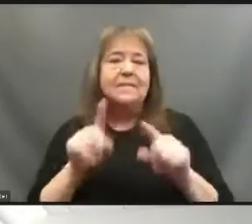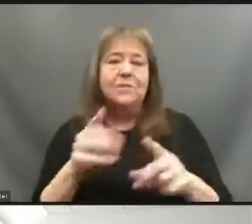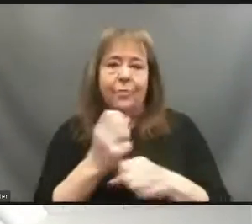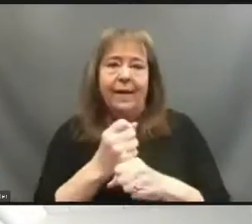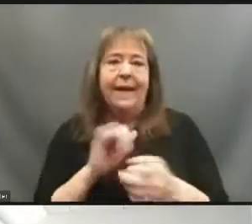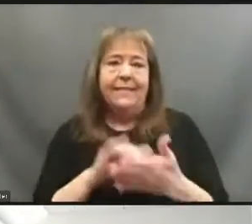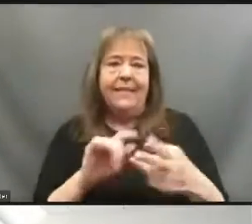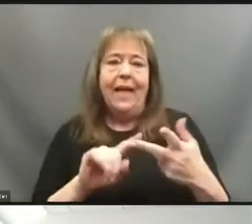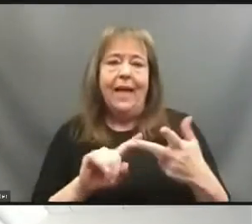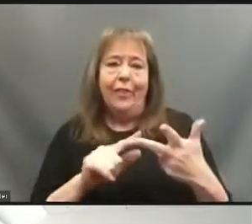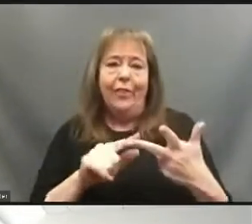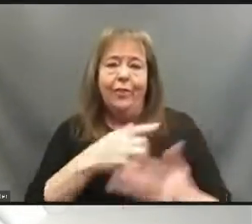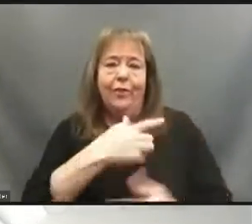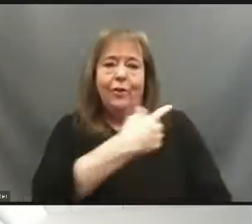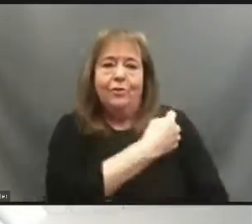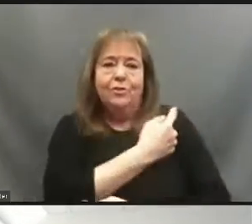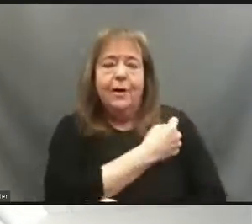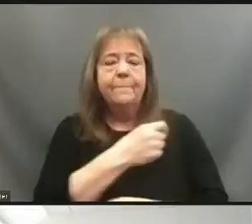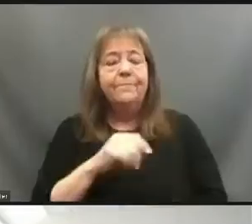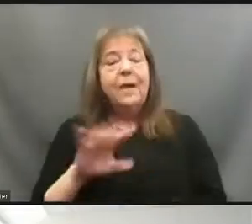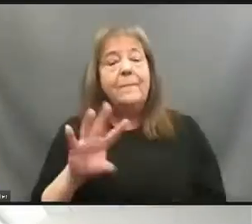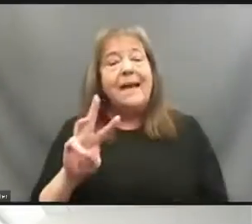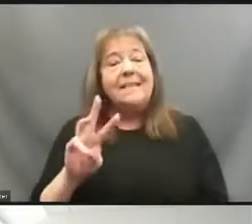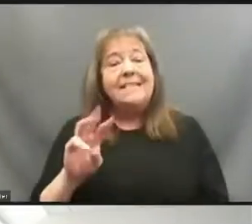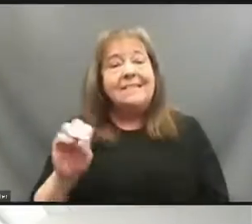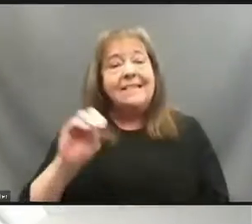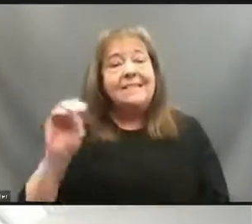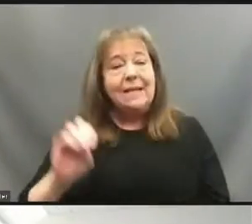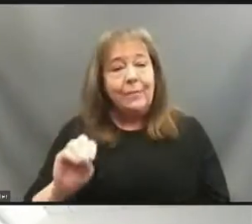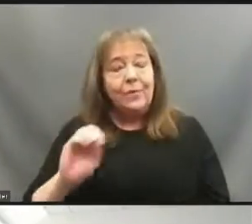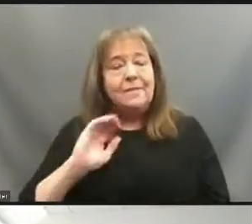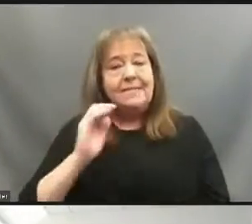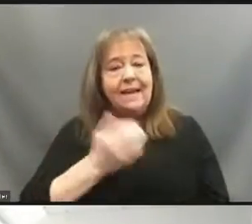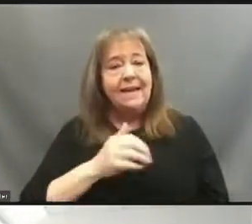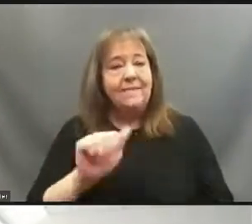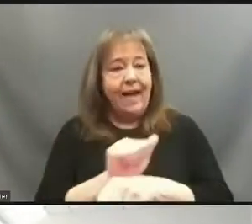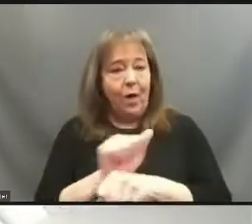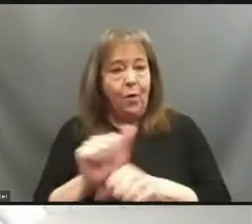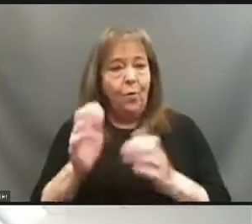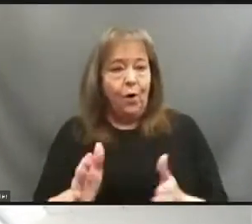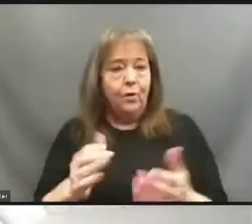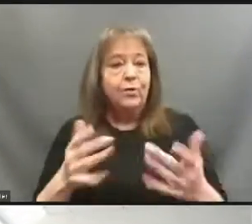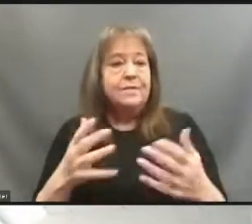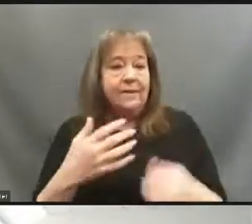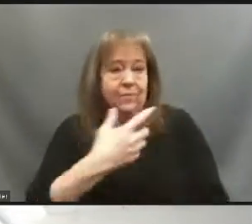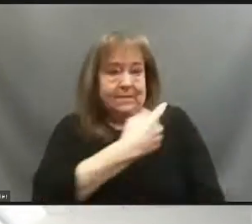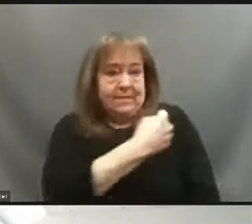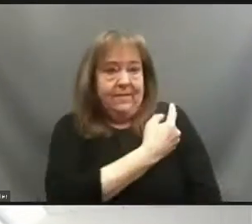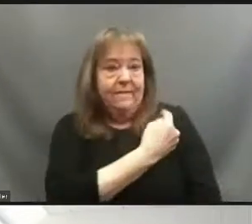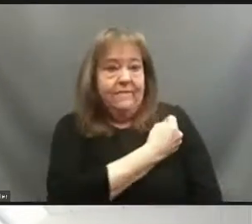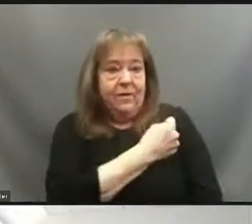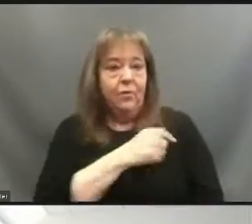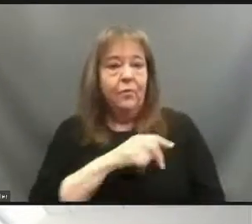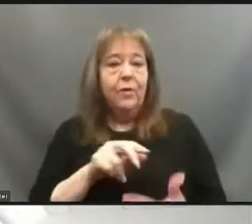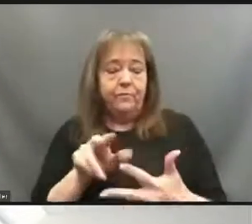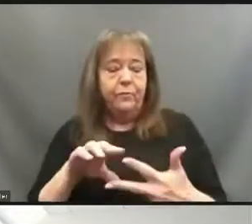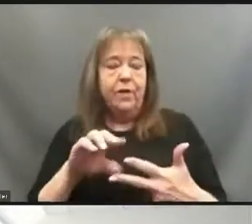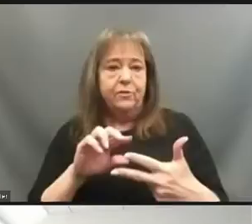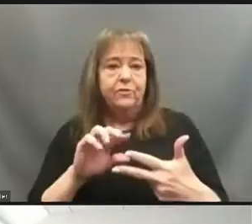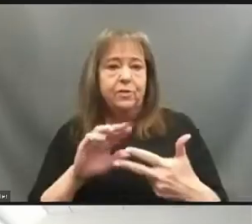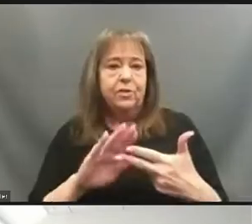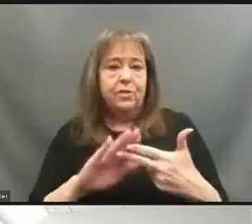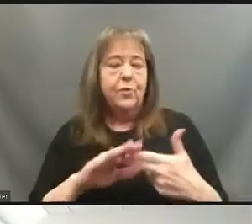Overall, we have about 60% of our employees here at BSA are vaccinated with the primary series. We opened